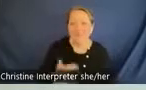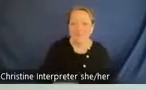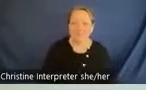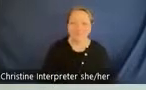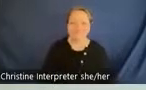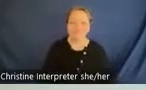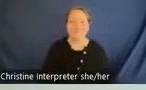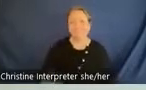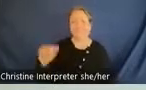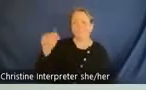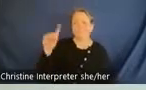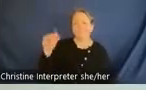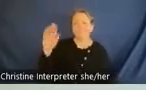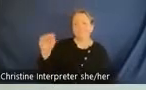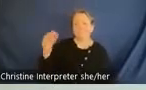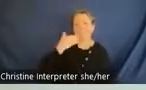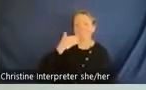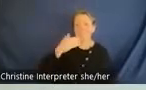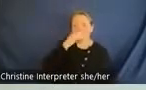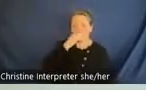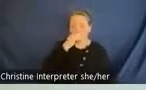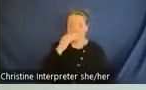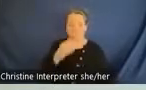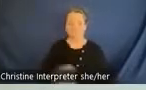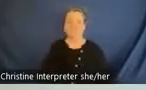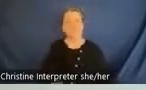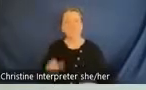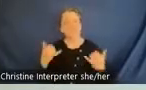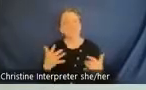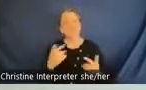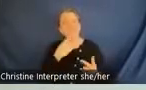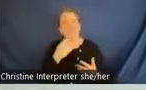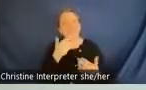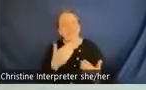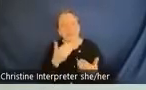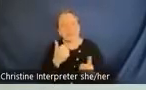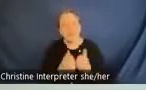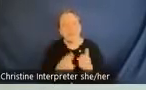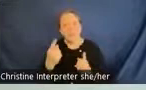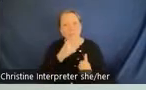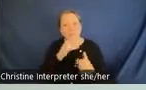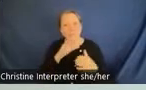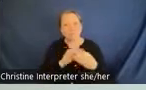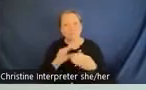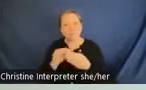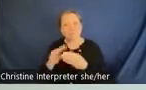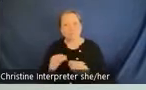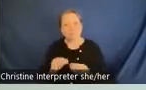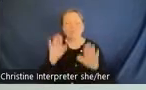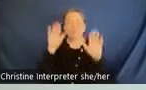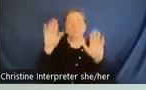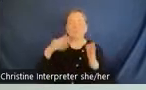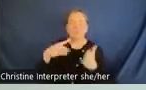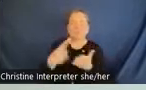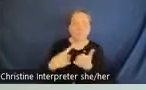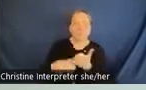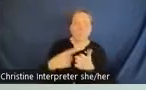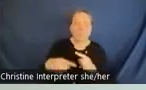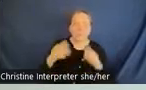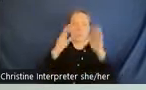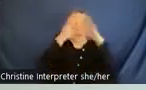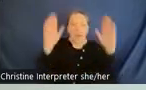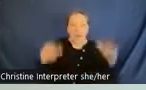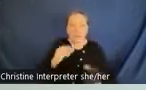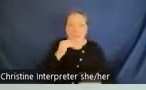Patricia. I would like to thank everyone who spoke tonight. That was a great discussion on housing issues facing the